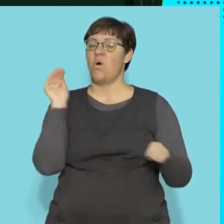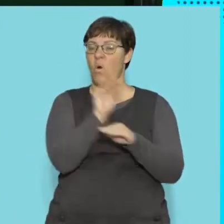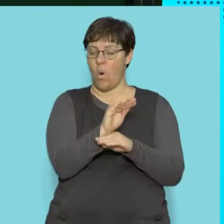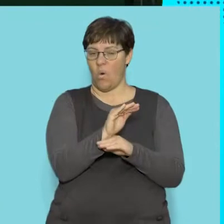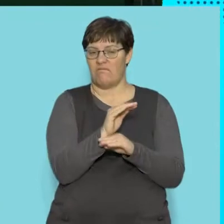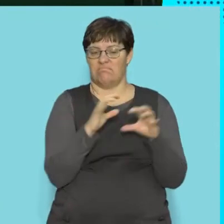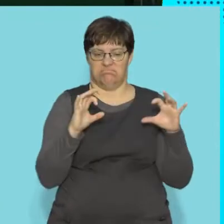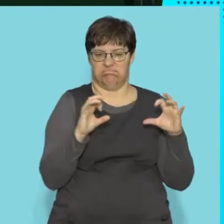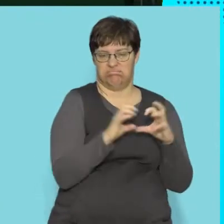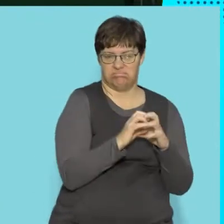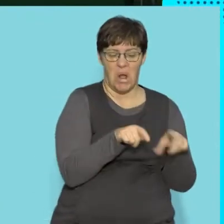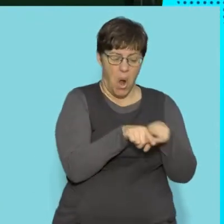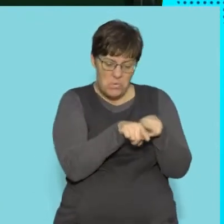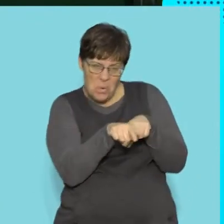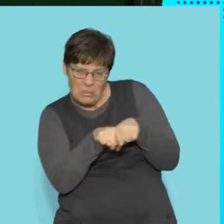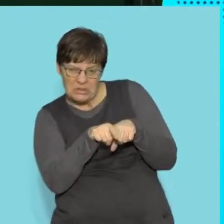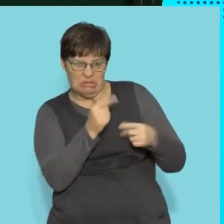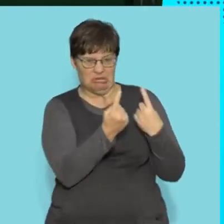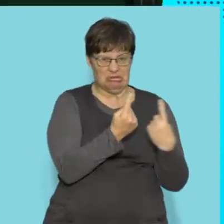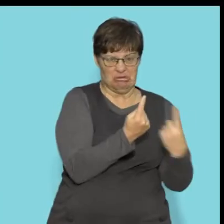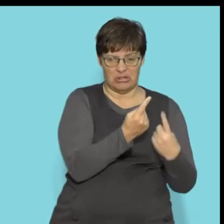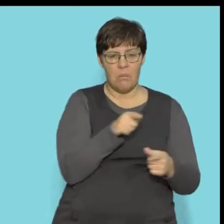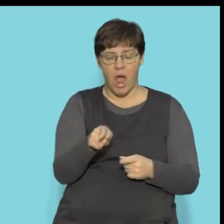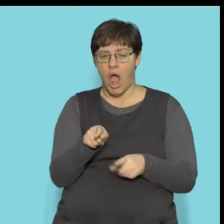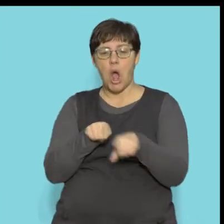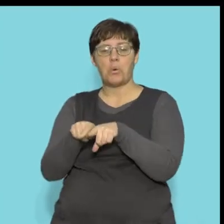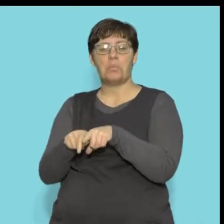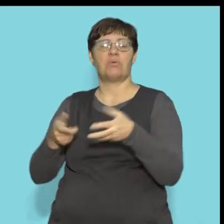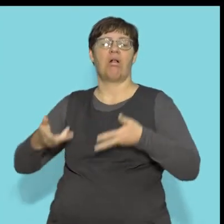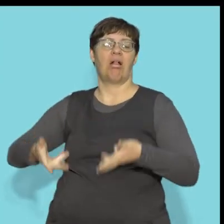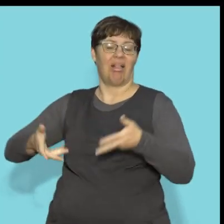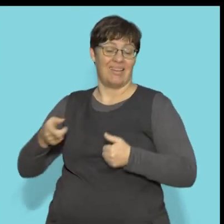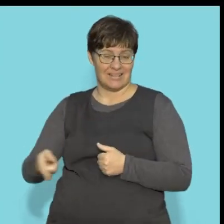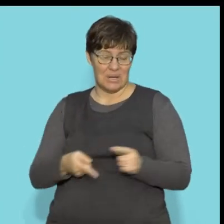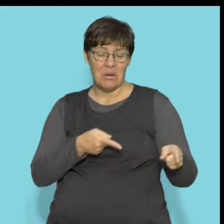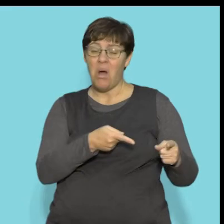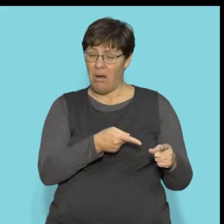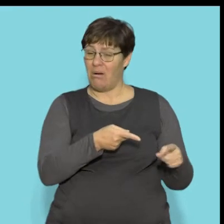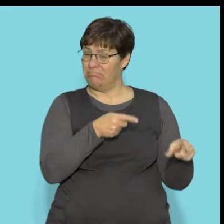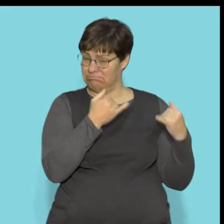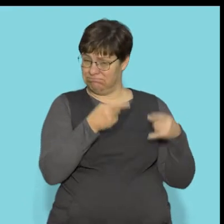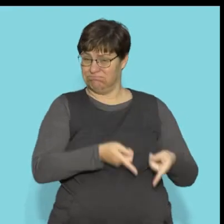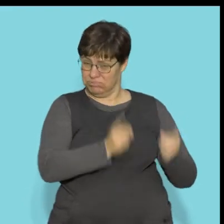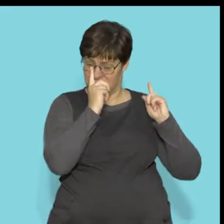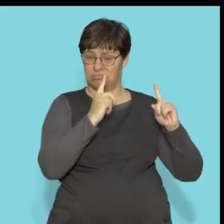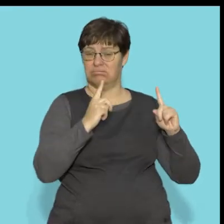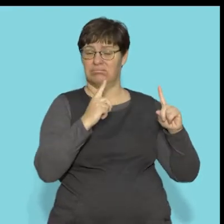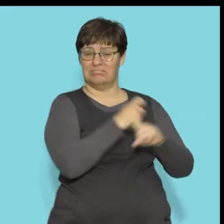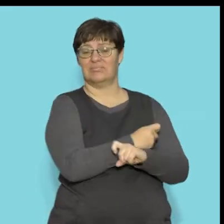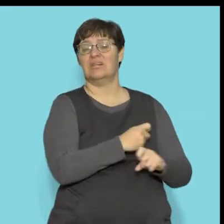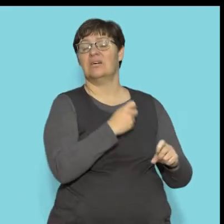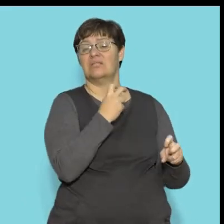overcrowding and competition. We could say that in pot A, conditions